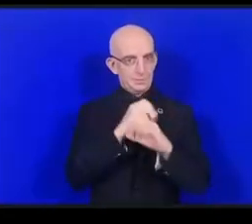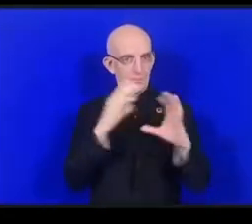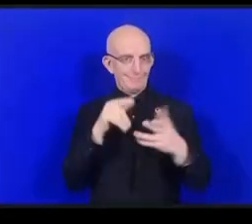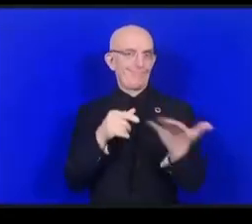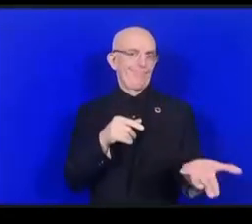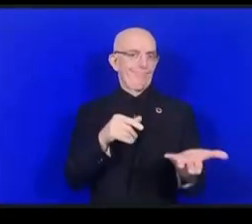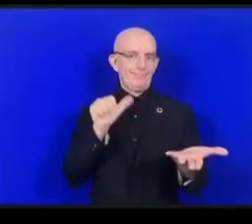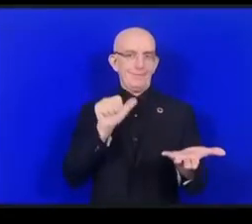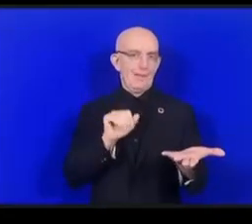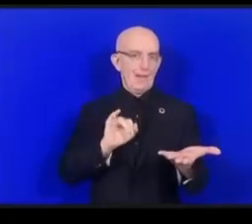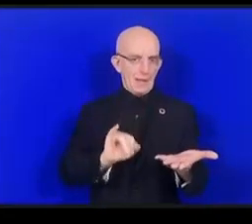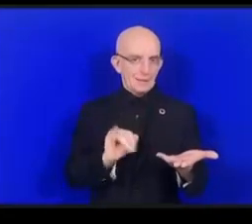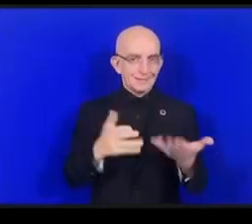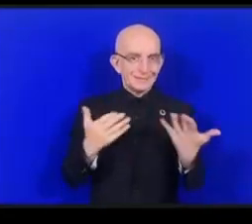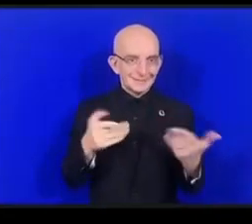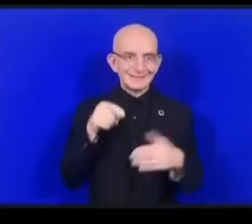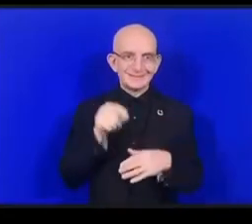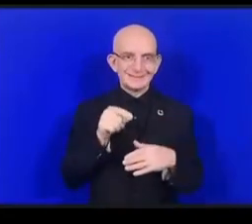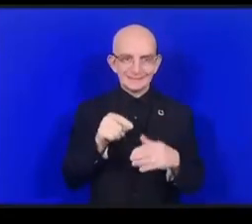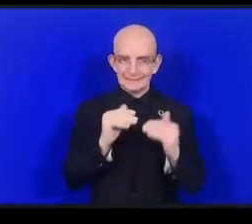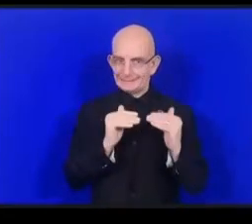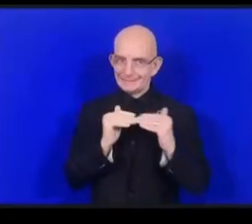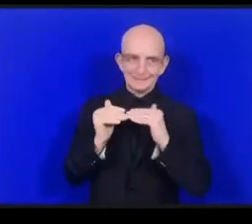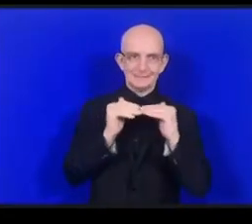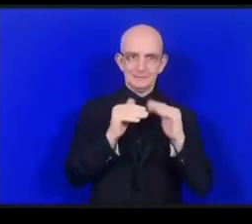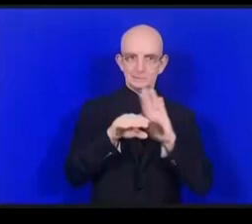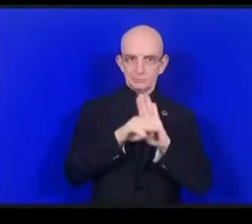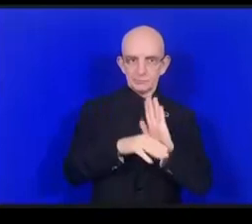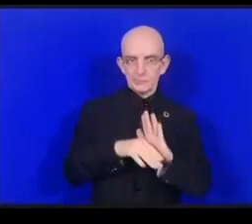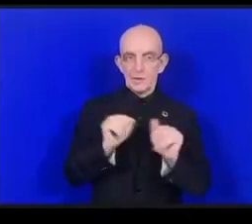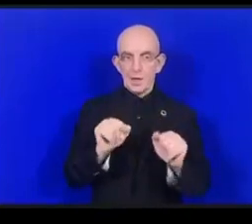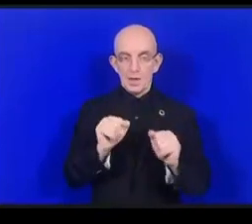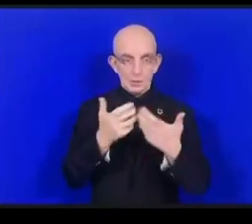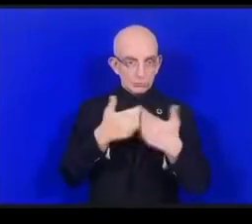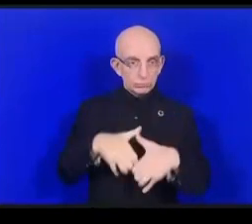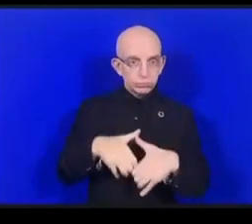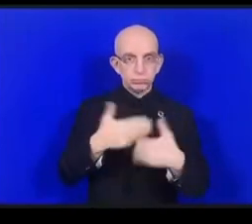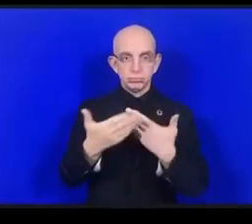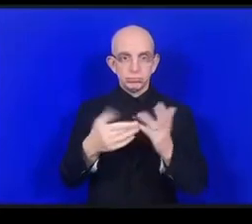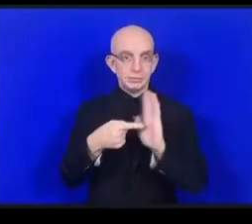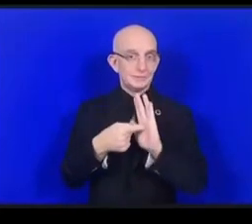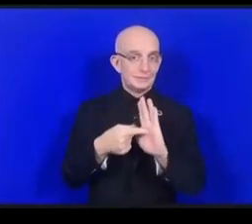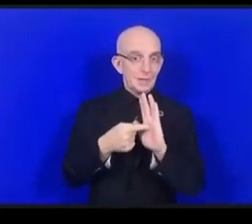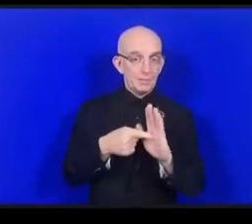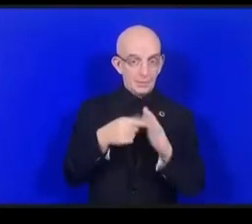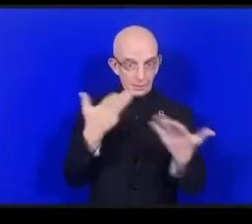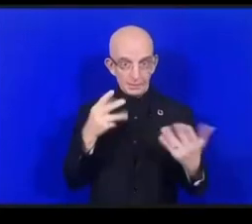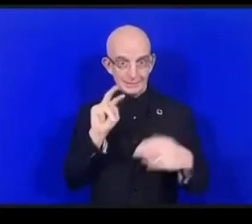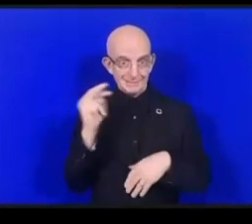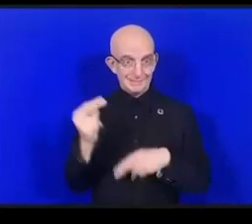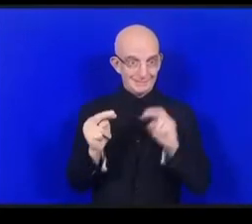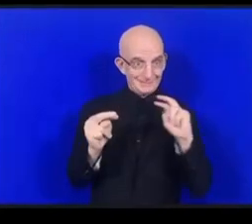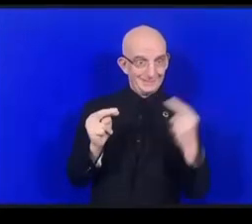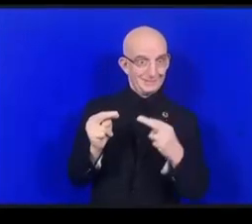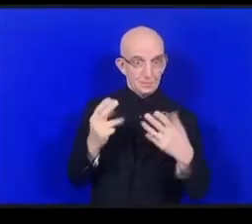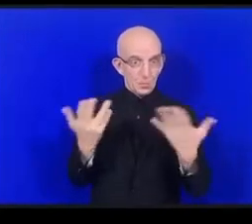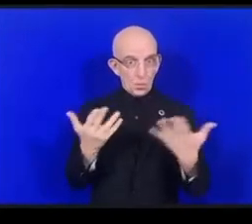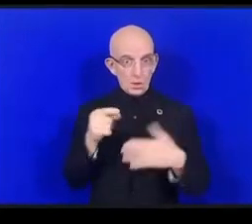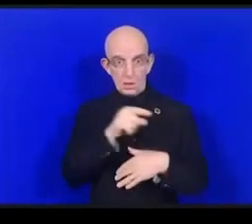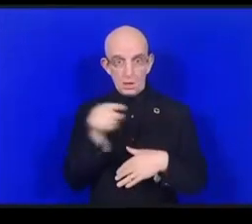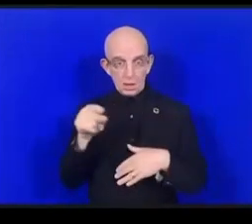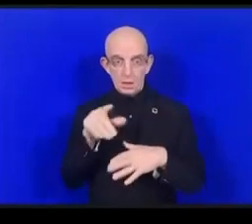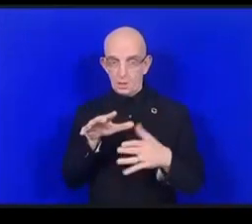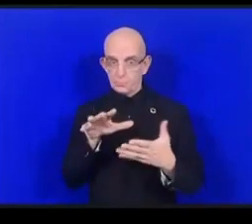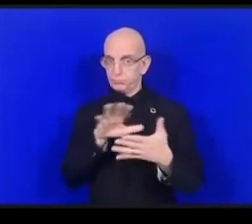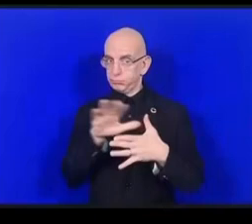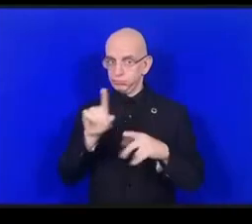what's happening with some applications of artificial intelligence, including generative LLMs, is that they are substituting